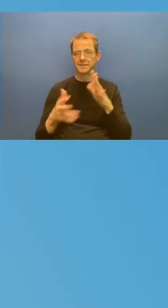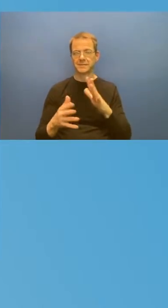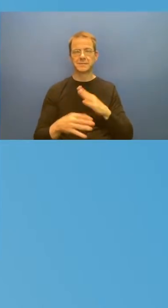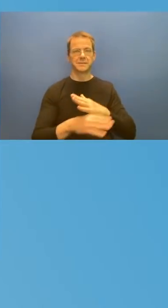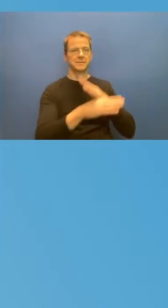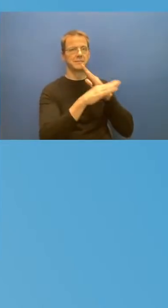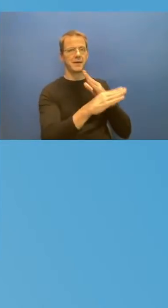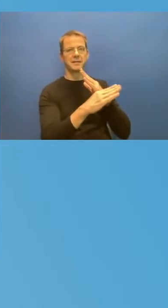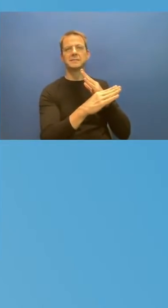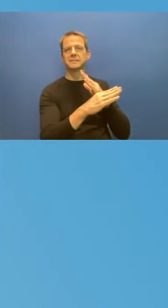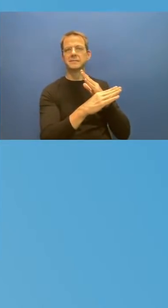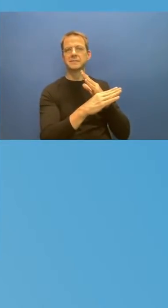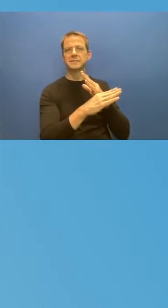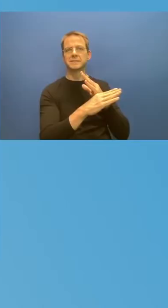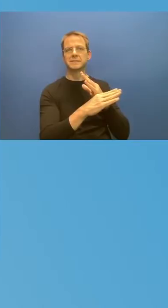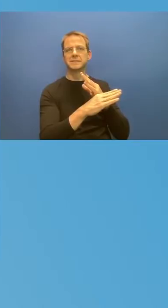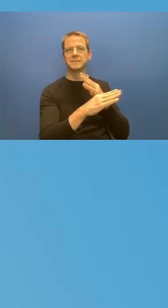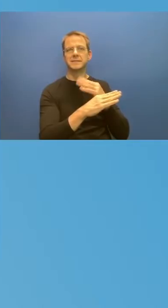into how